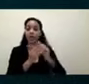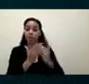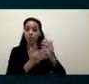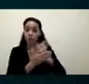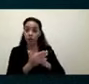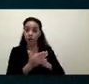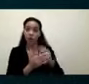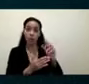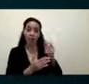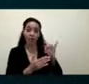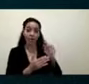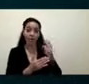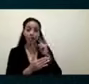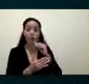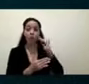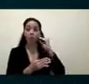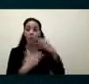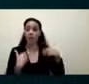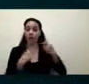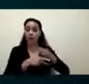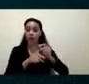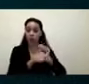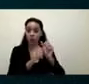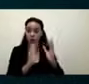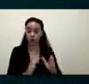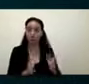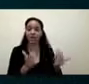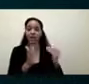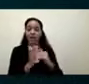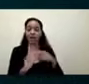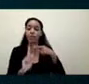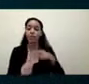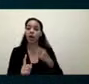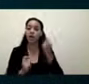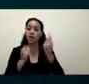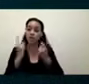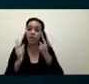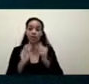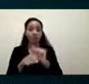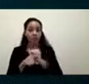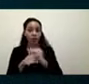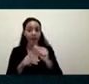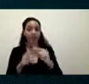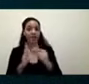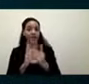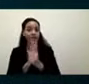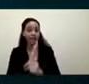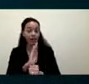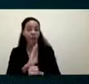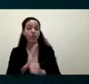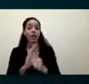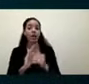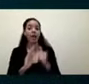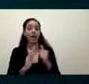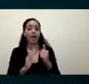Again, understanding the training, the skill, and the devotion with which you do your job. Thank you.